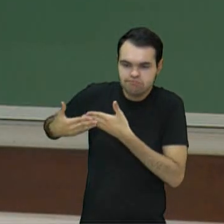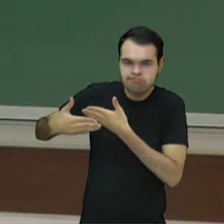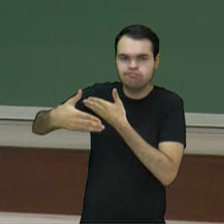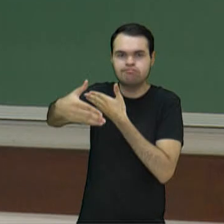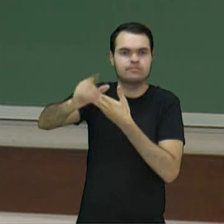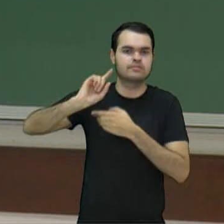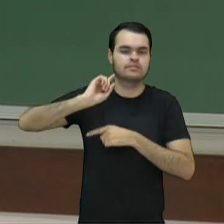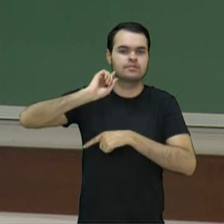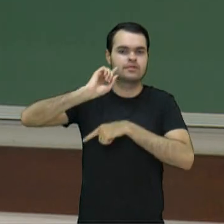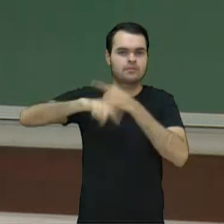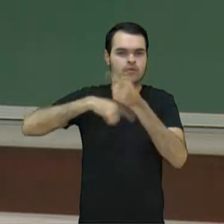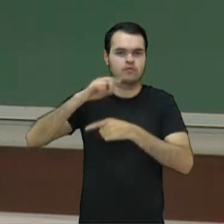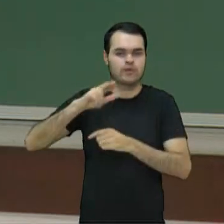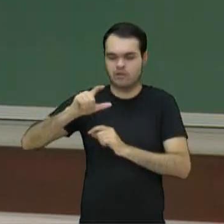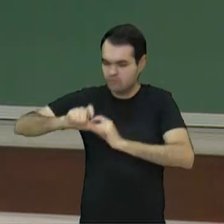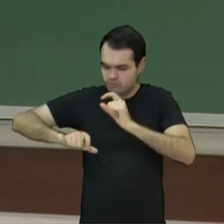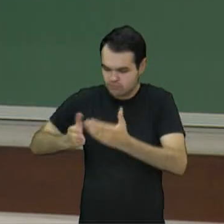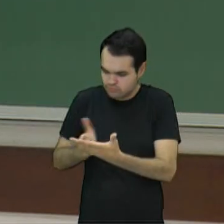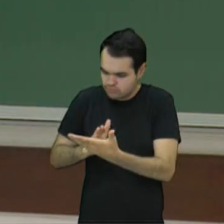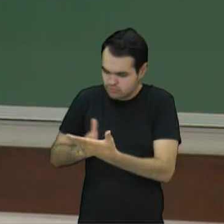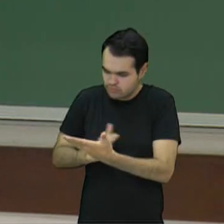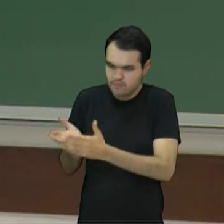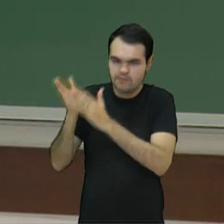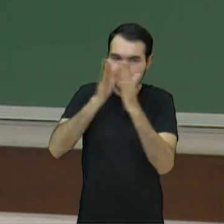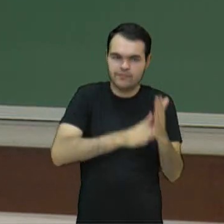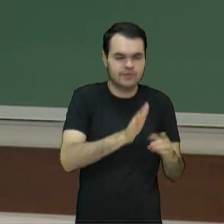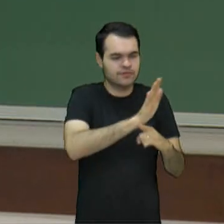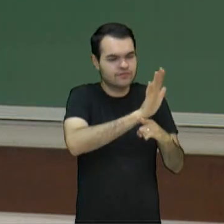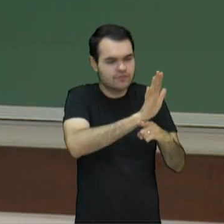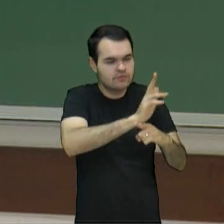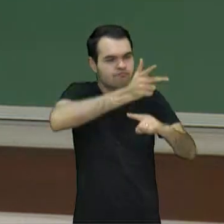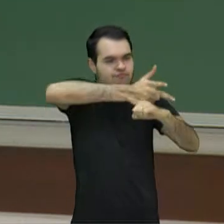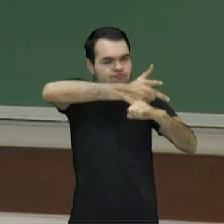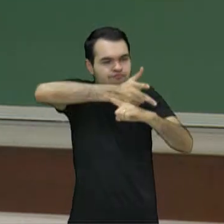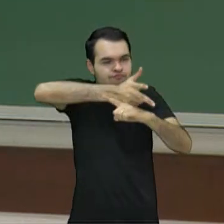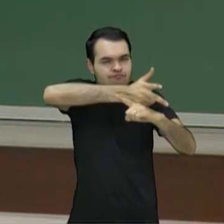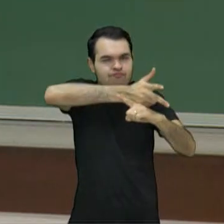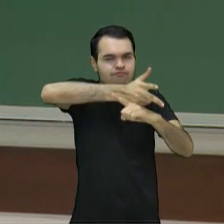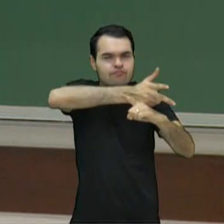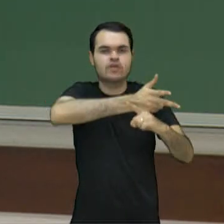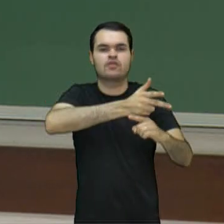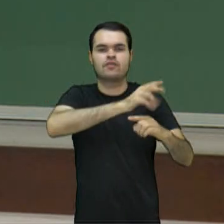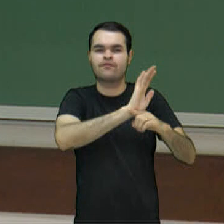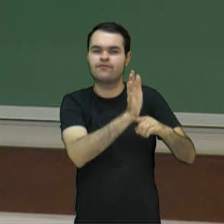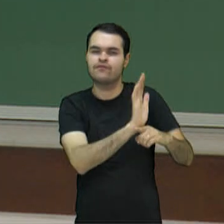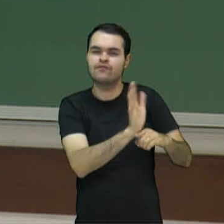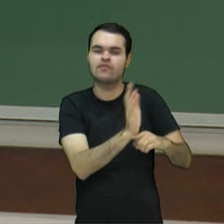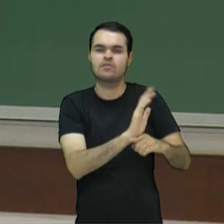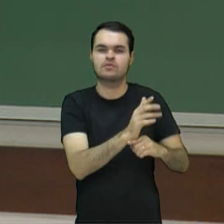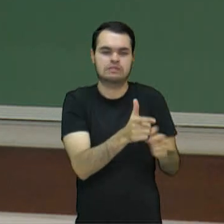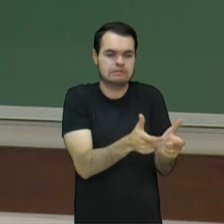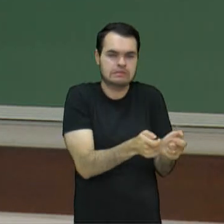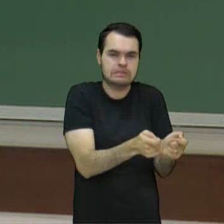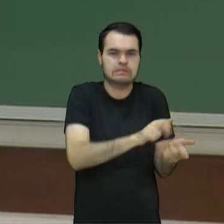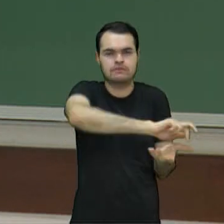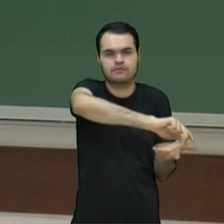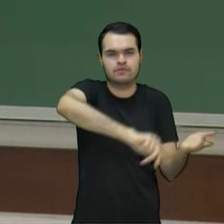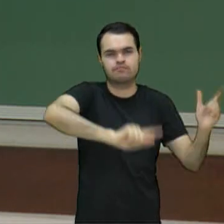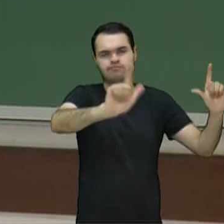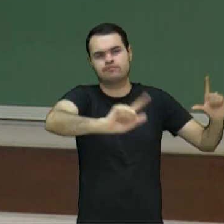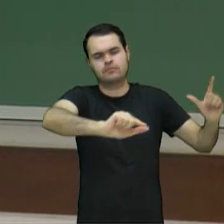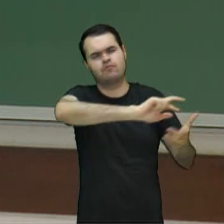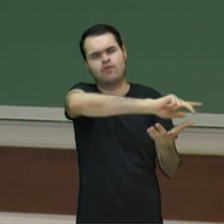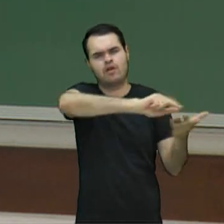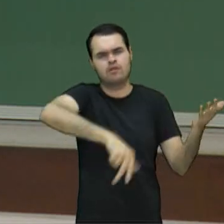né, não só nos quadrinhos, mas na parte televisionada, nos filmes, nos videogames e toda a parte do